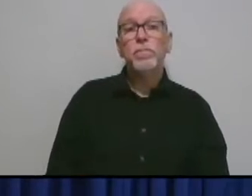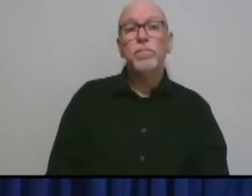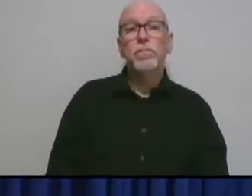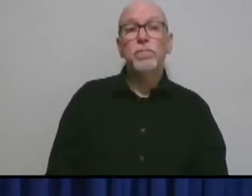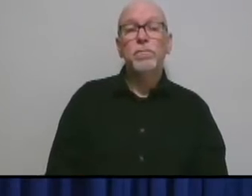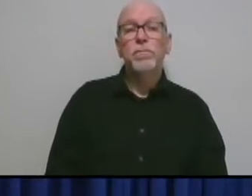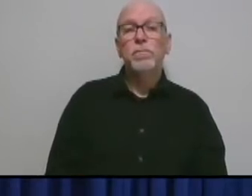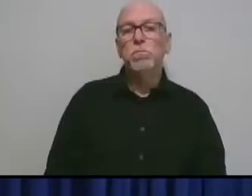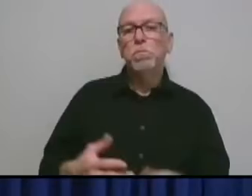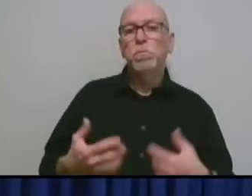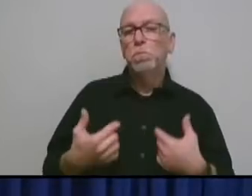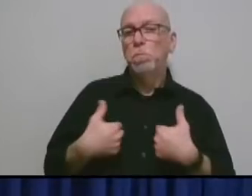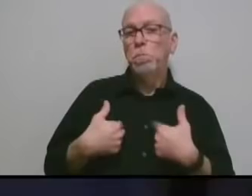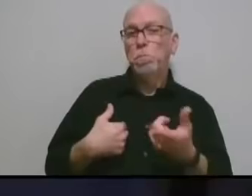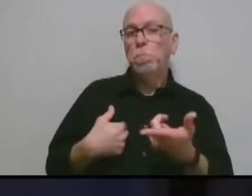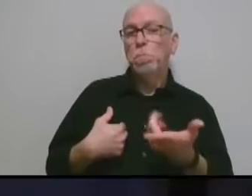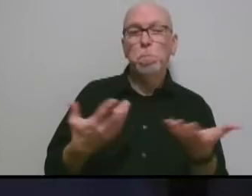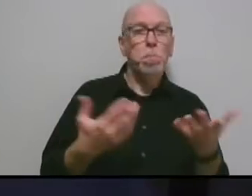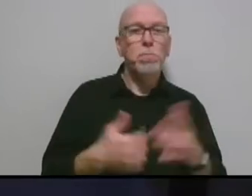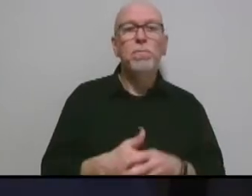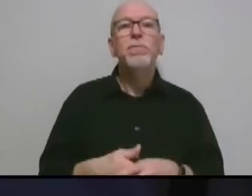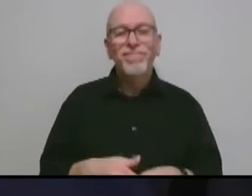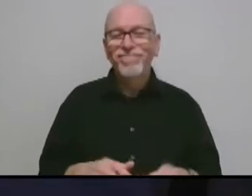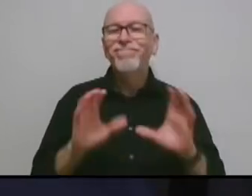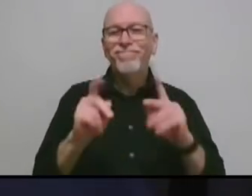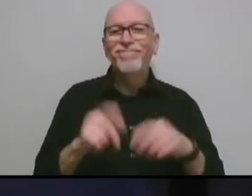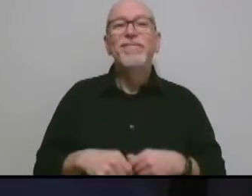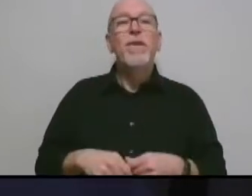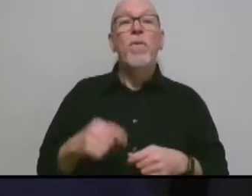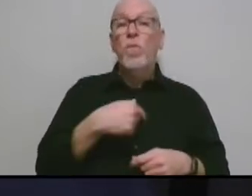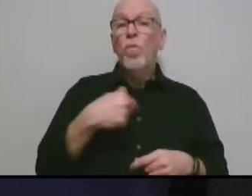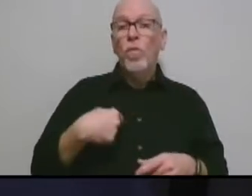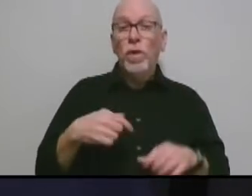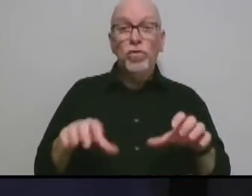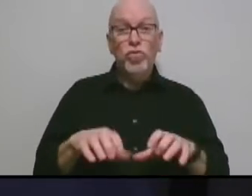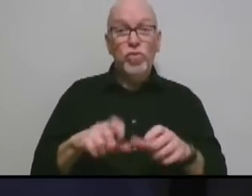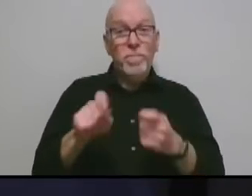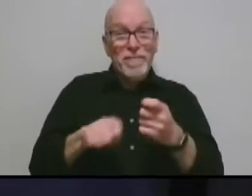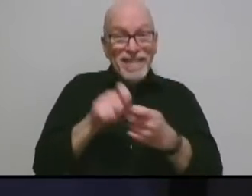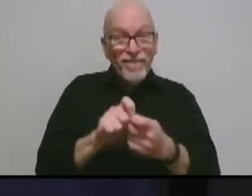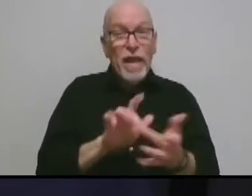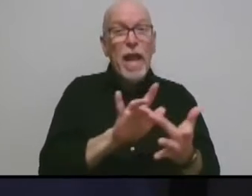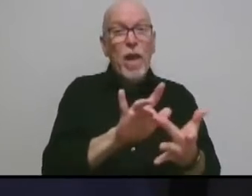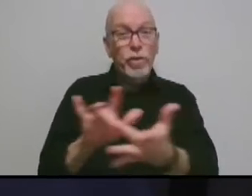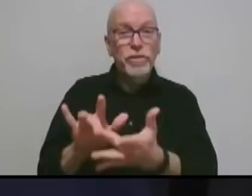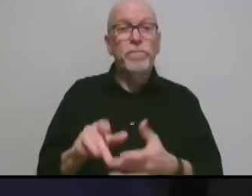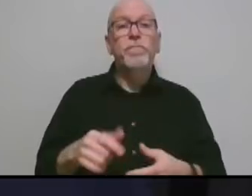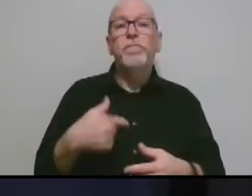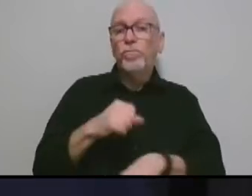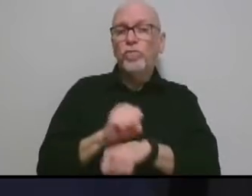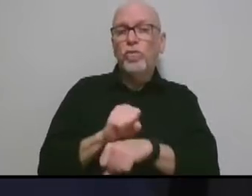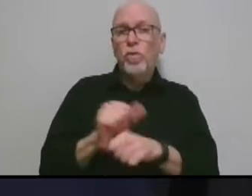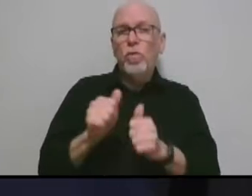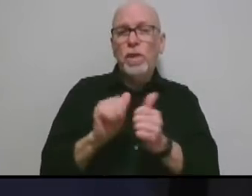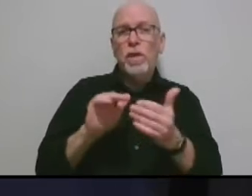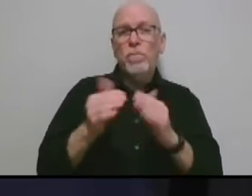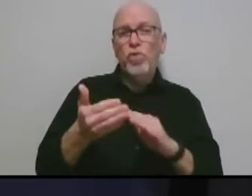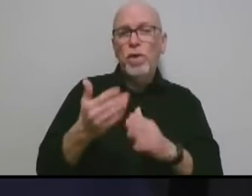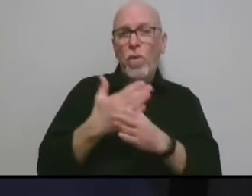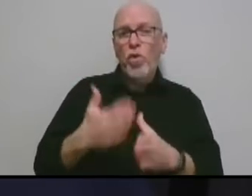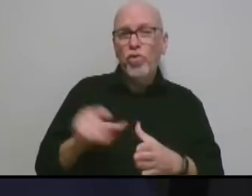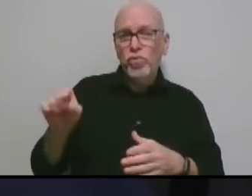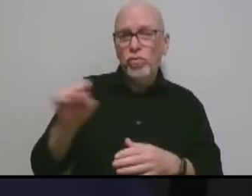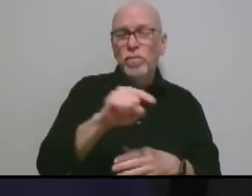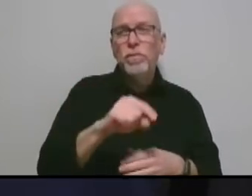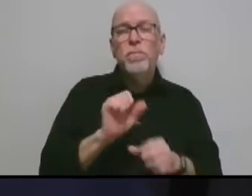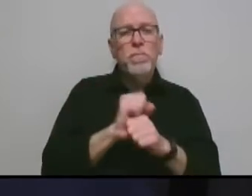I can take it, or you can take it. Okay, go ahead. So we are doing specific outreach. I'm especially working with our community partners to make sure that